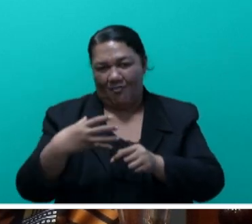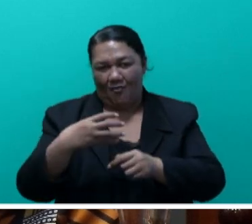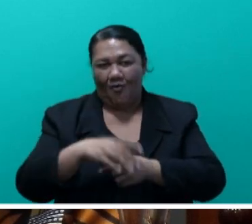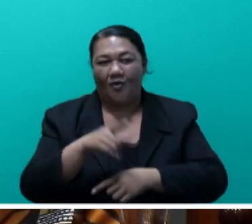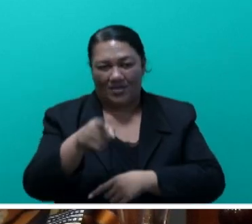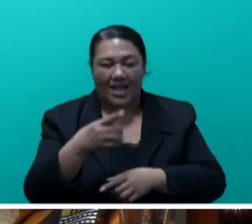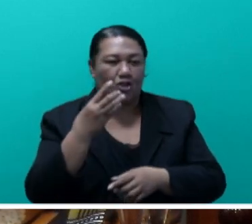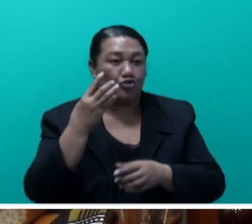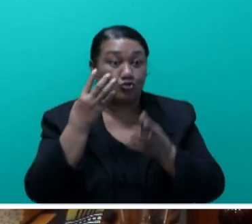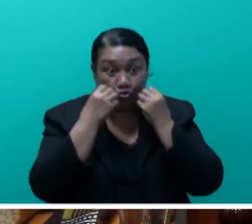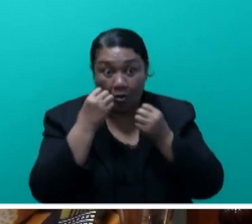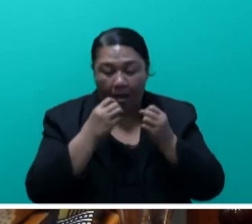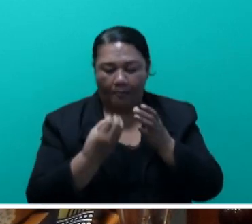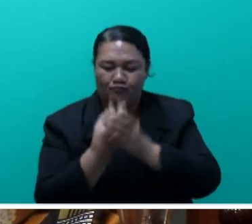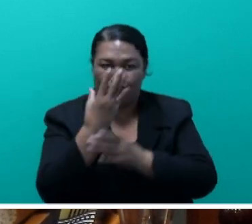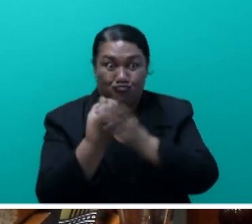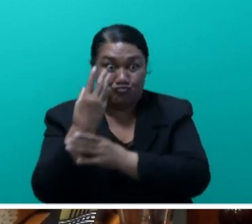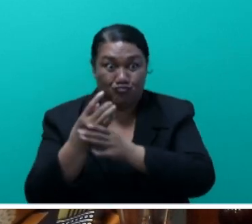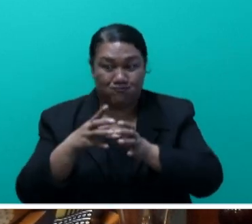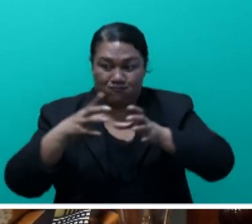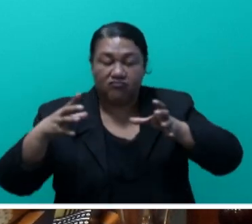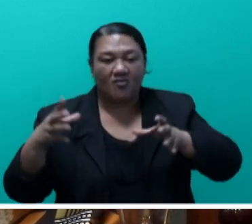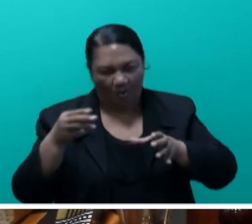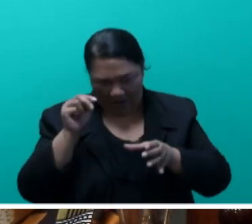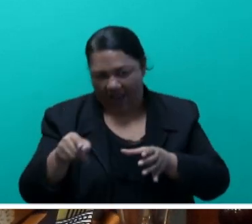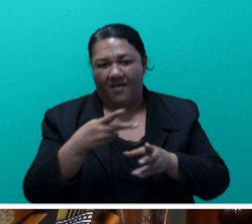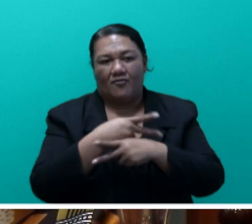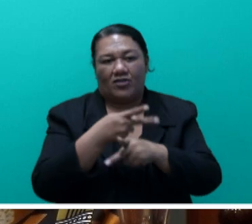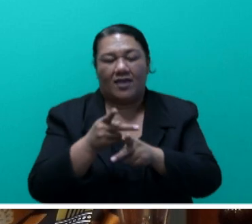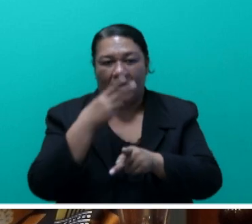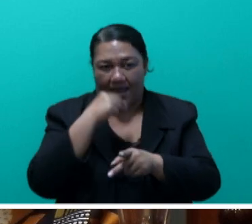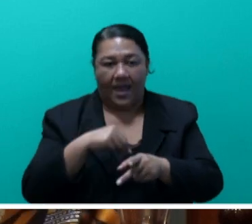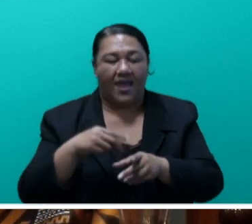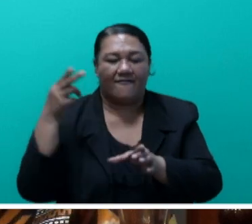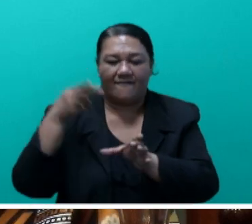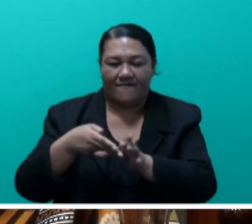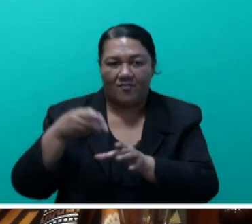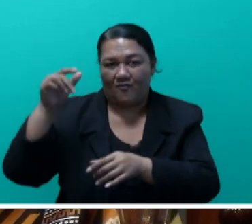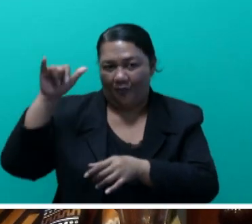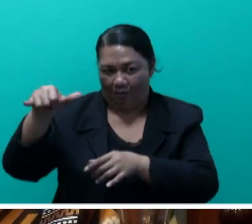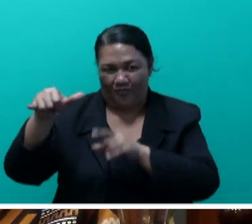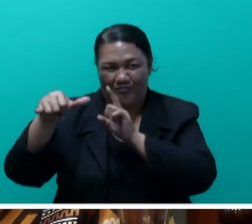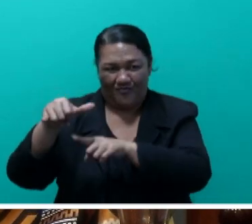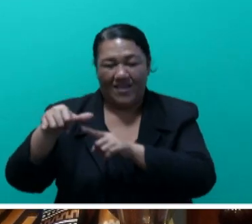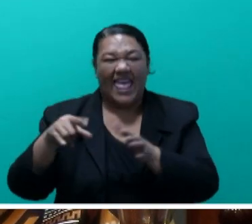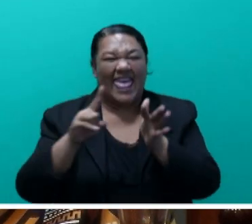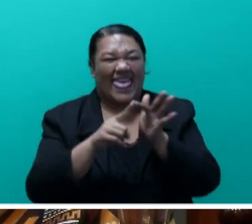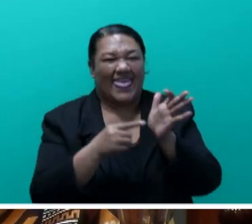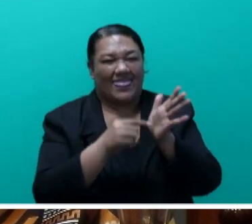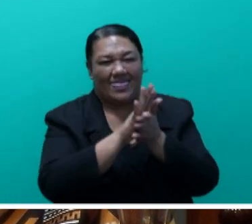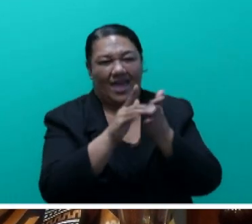I just don't want to revisit the old days, Honorable Speaker, but remember when you were sitting on the other side,